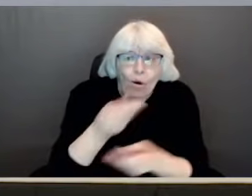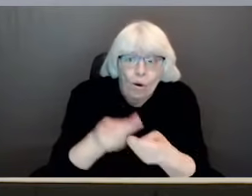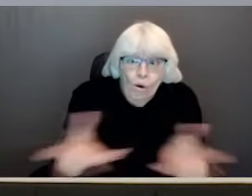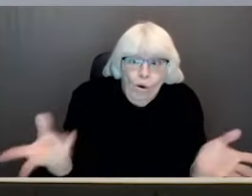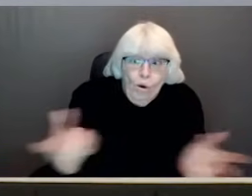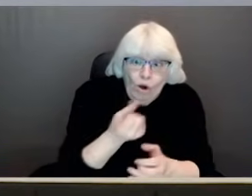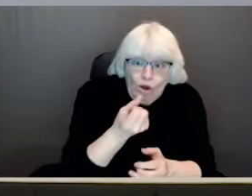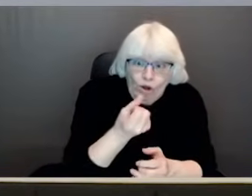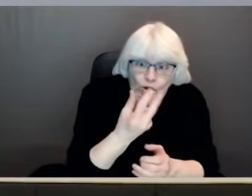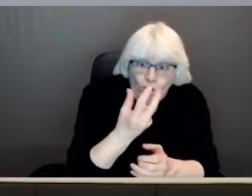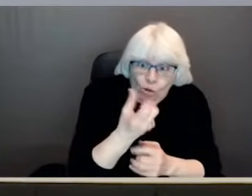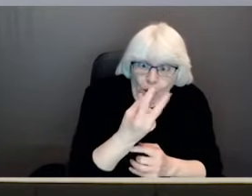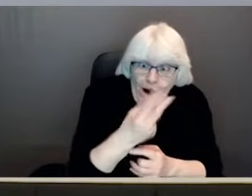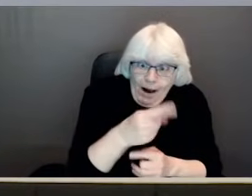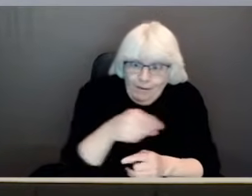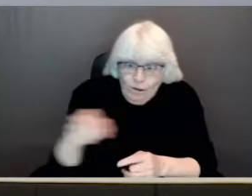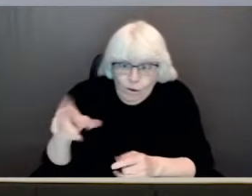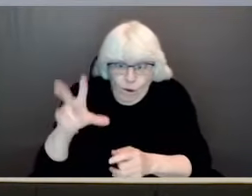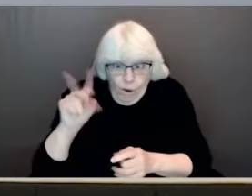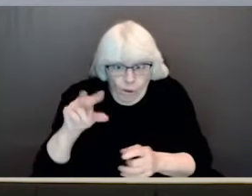to get your 2nd dose.